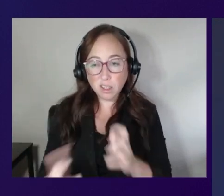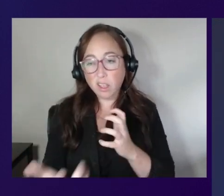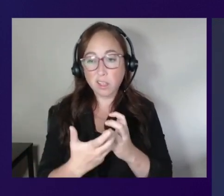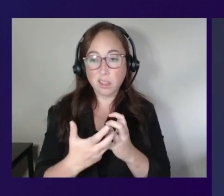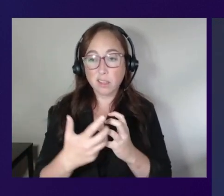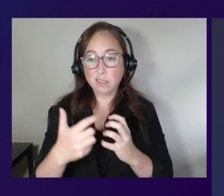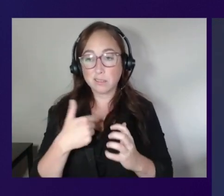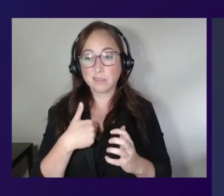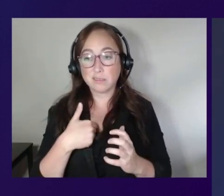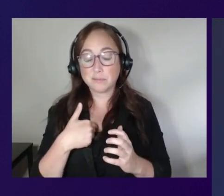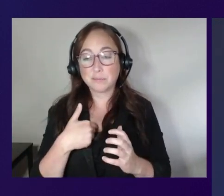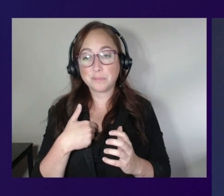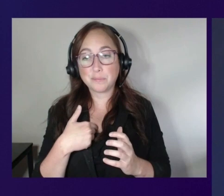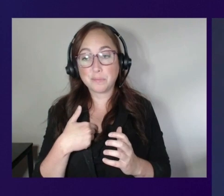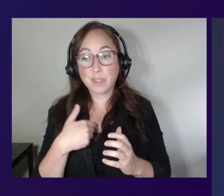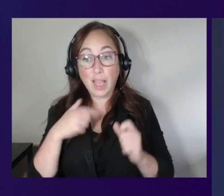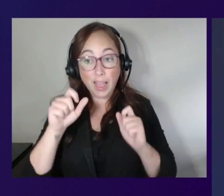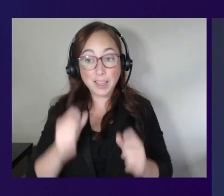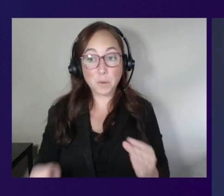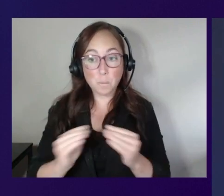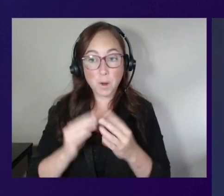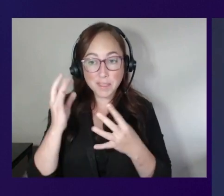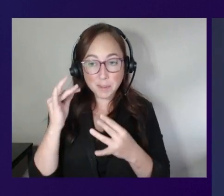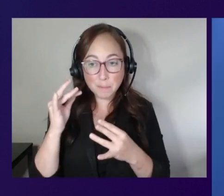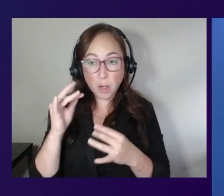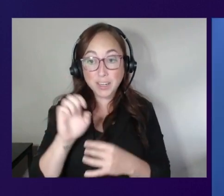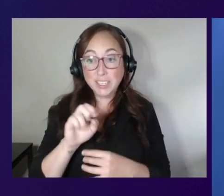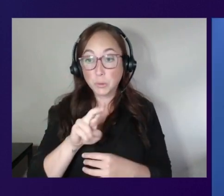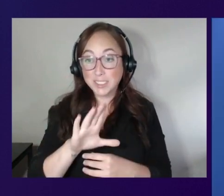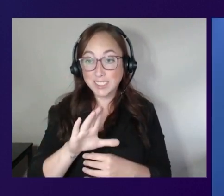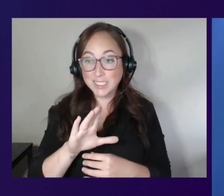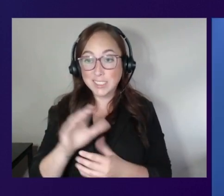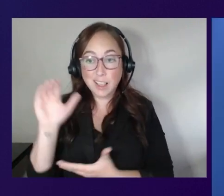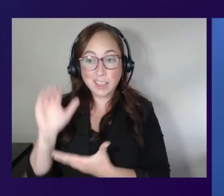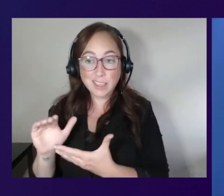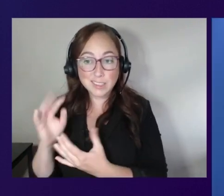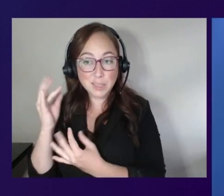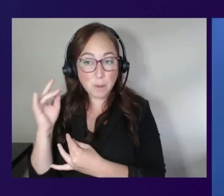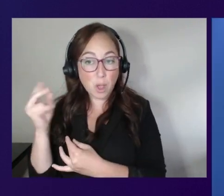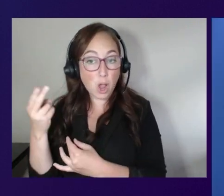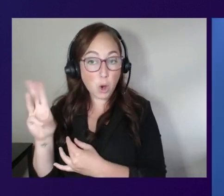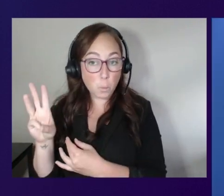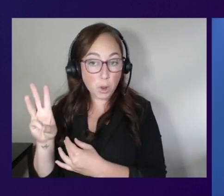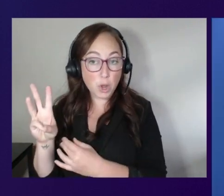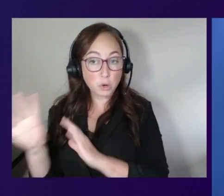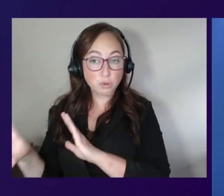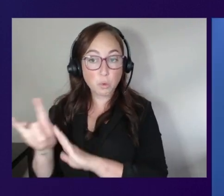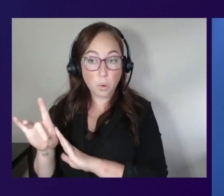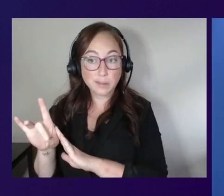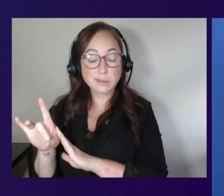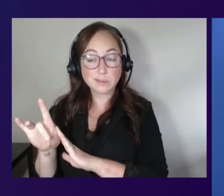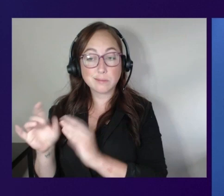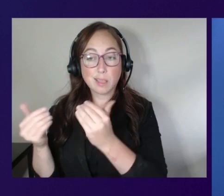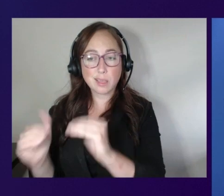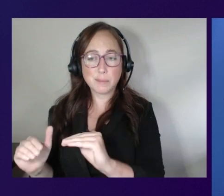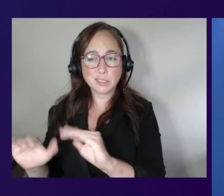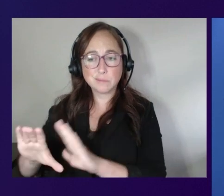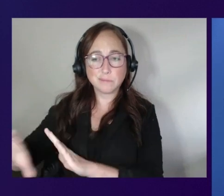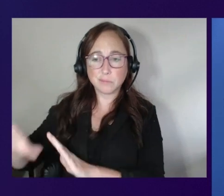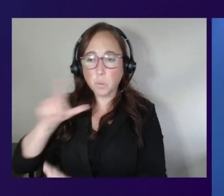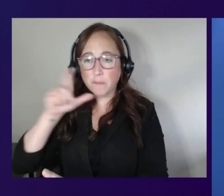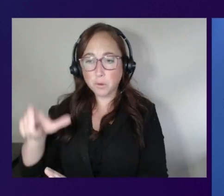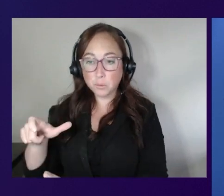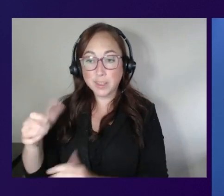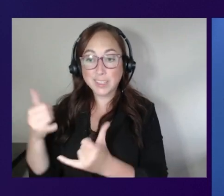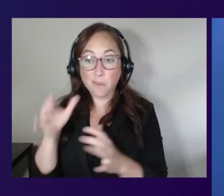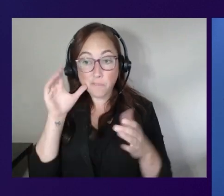actually more consider the end user and less consider like the hardware choices that I'm limited by physically, right?